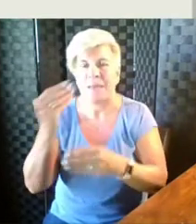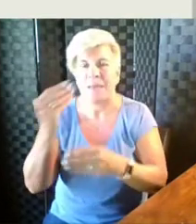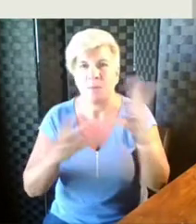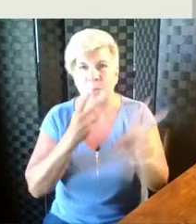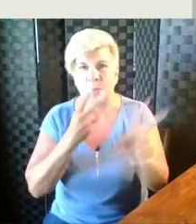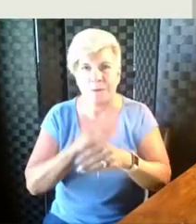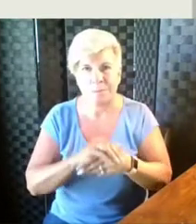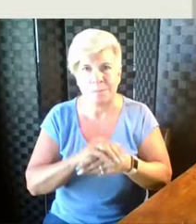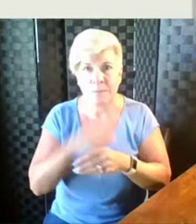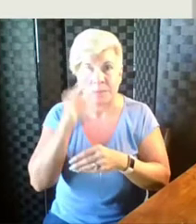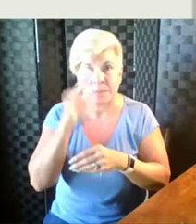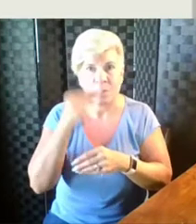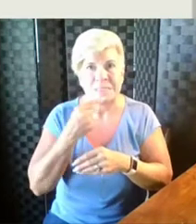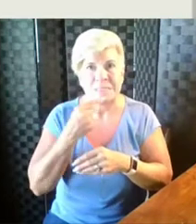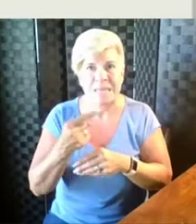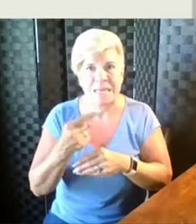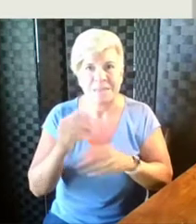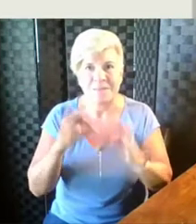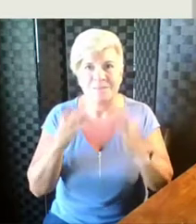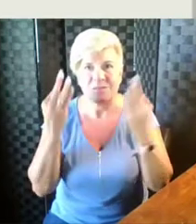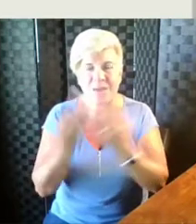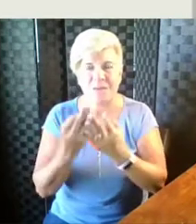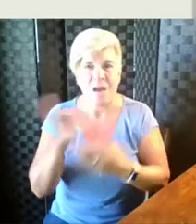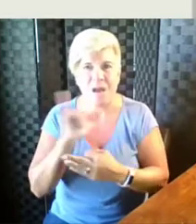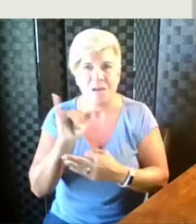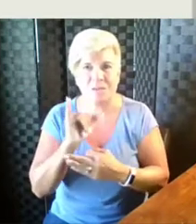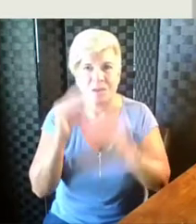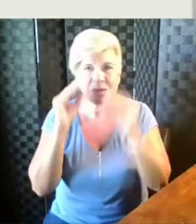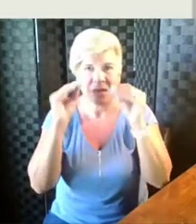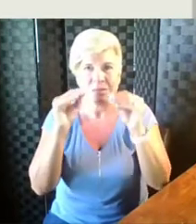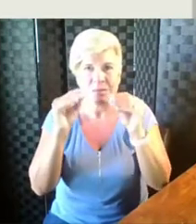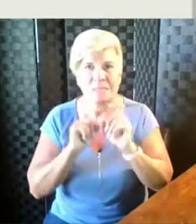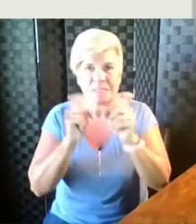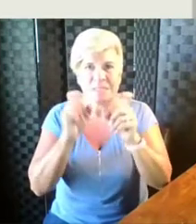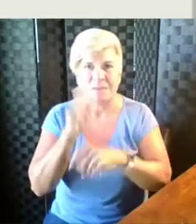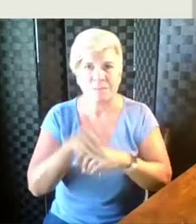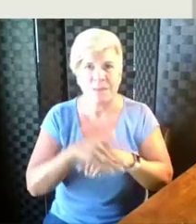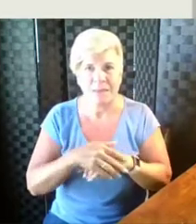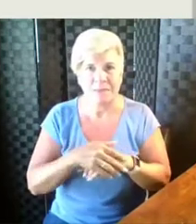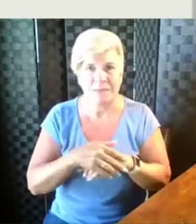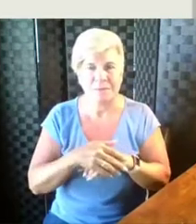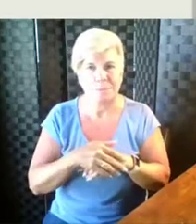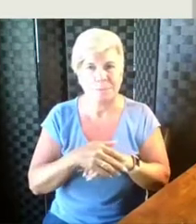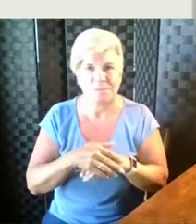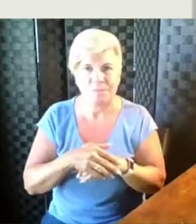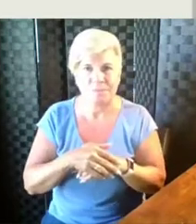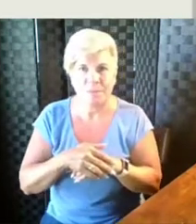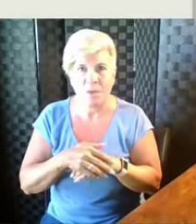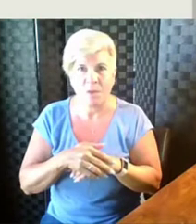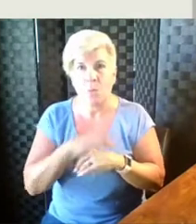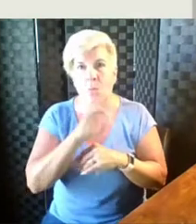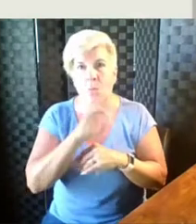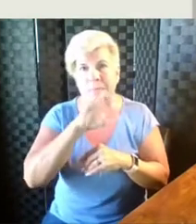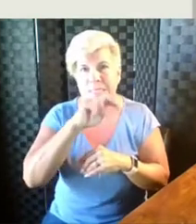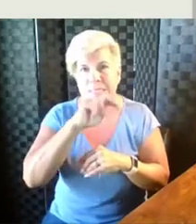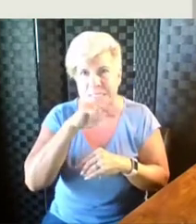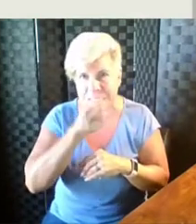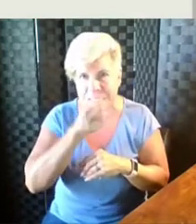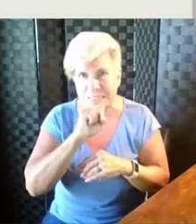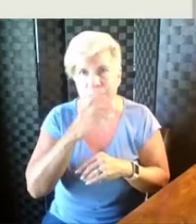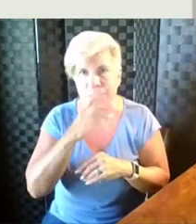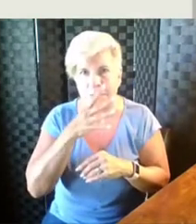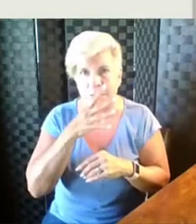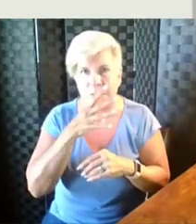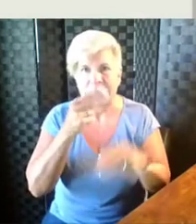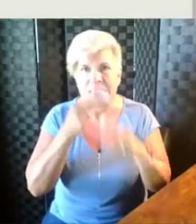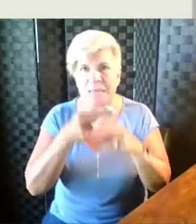world. The boys say their families have also taught them to give back. Robinson's mother is named Nicole